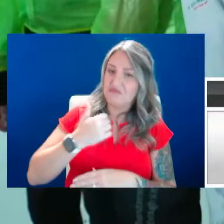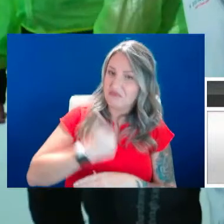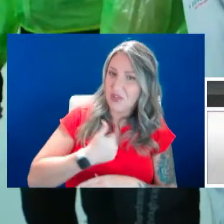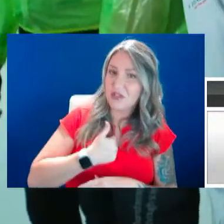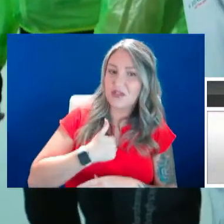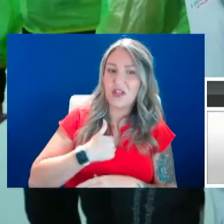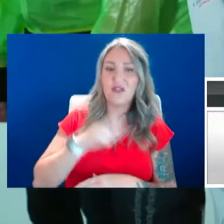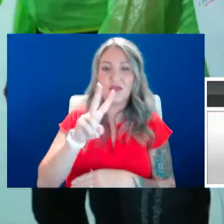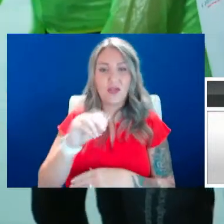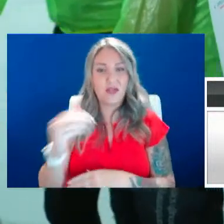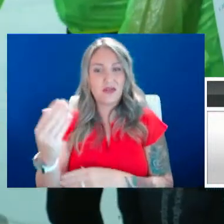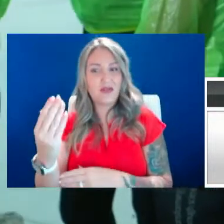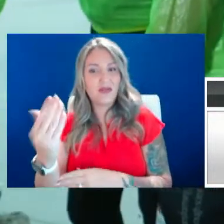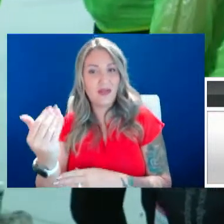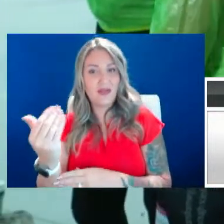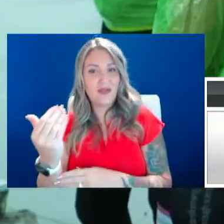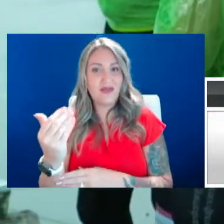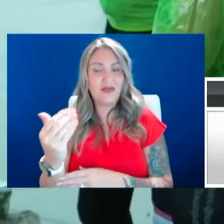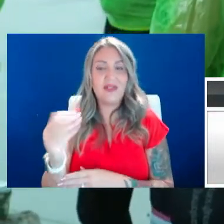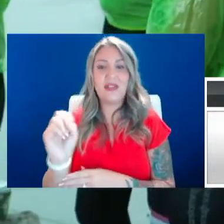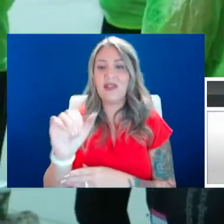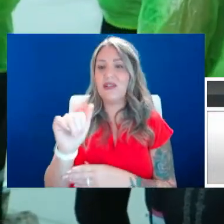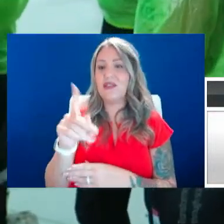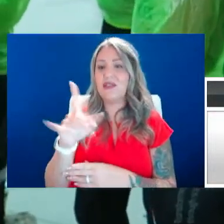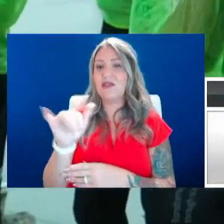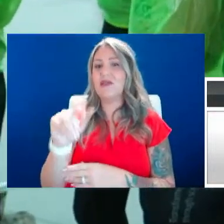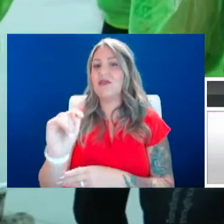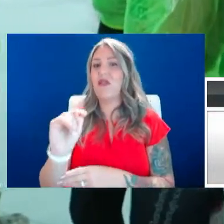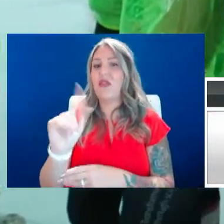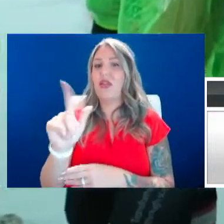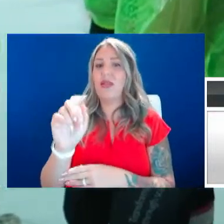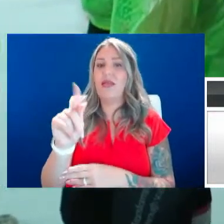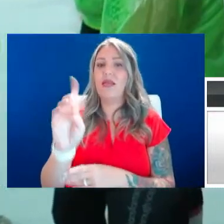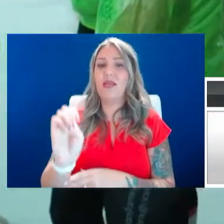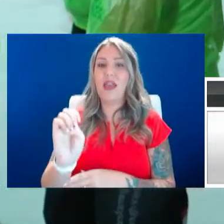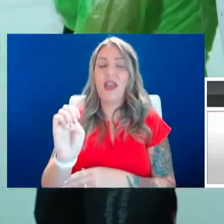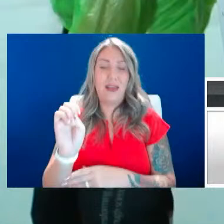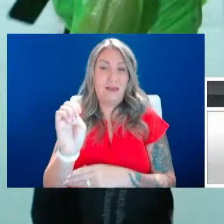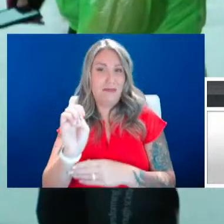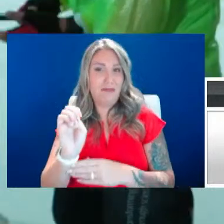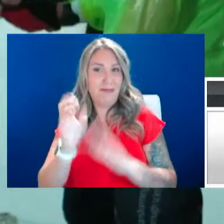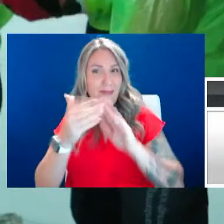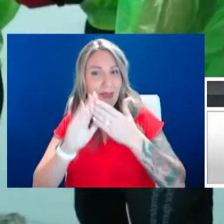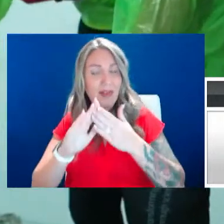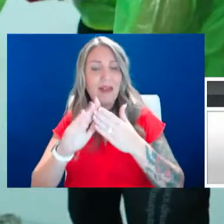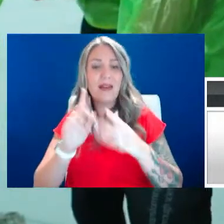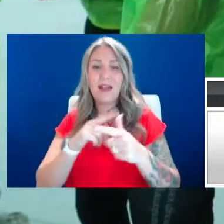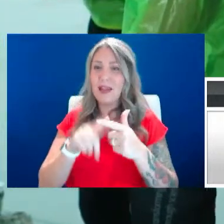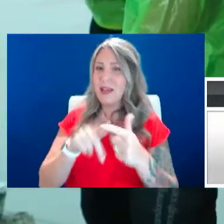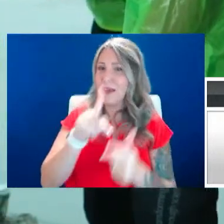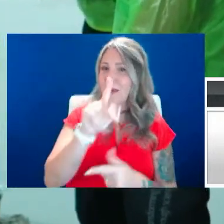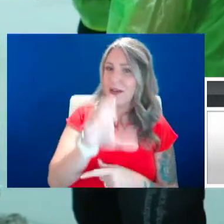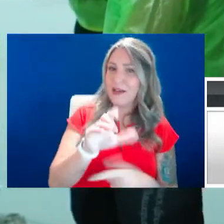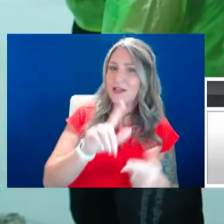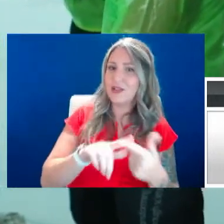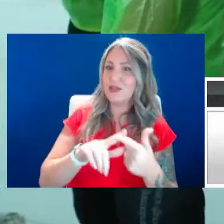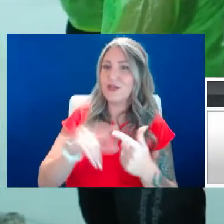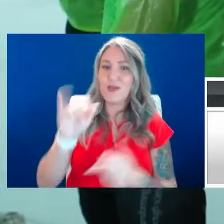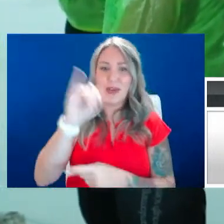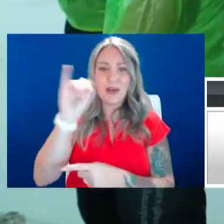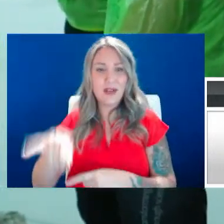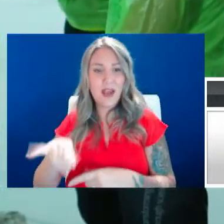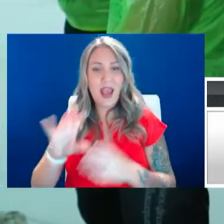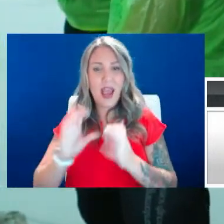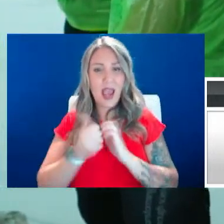City, and then again in 2019 from Kansas City to Indianapolis. How has it changed over the years, other than the miles are